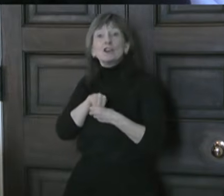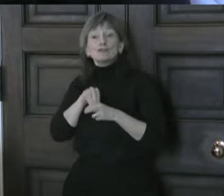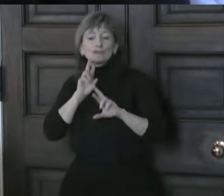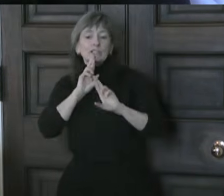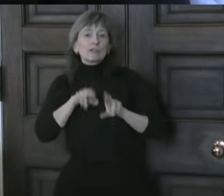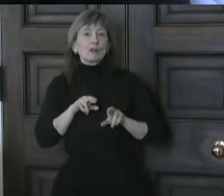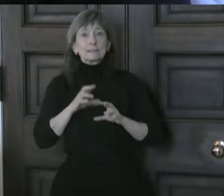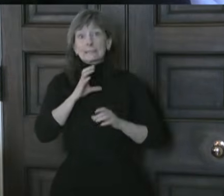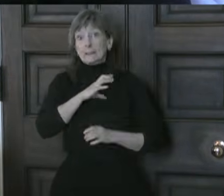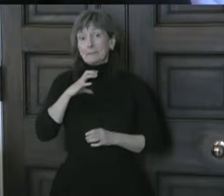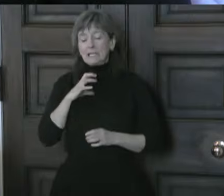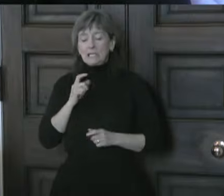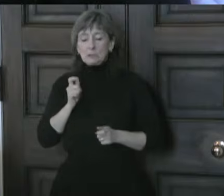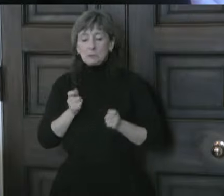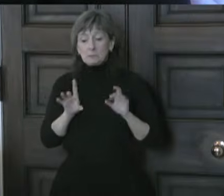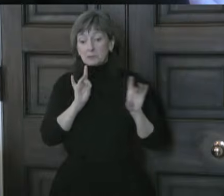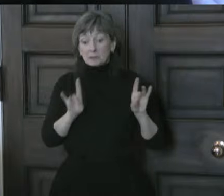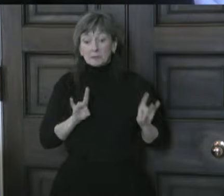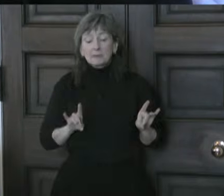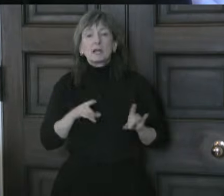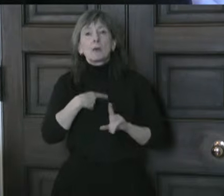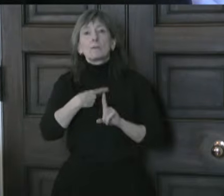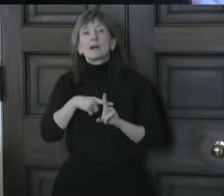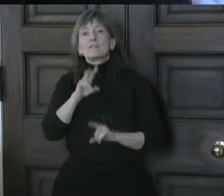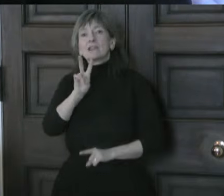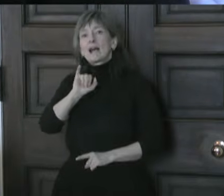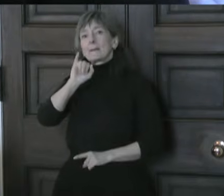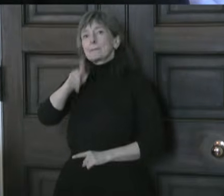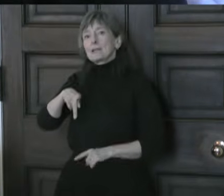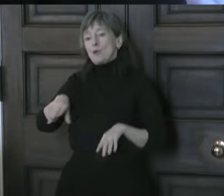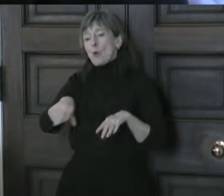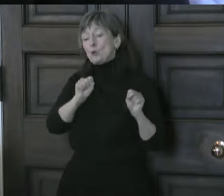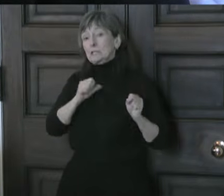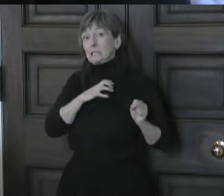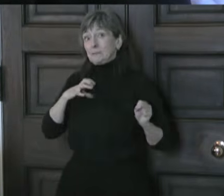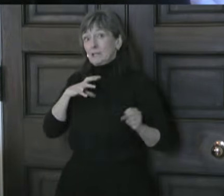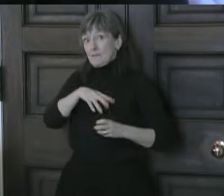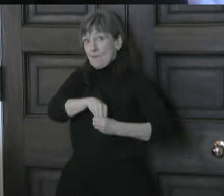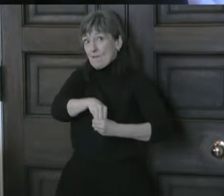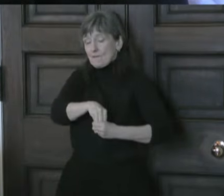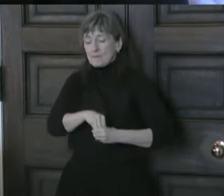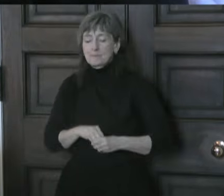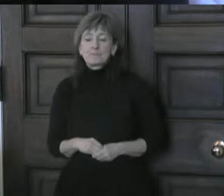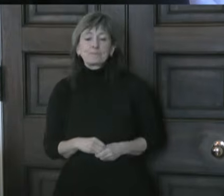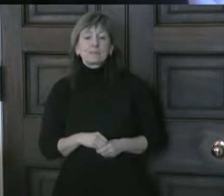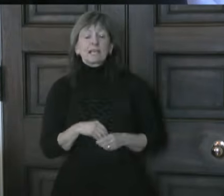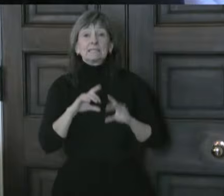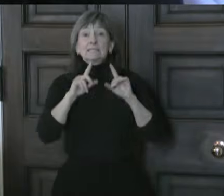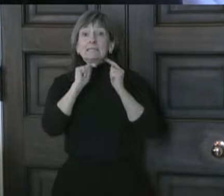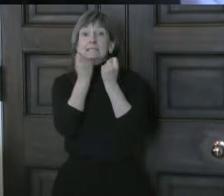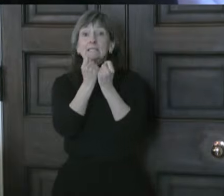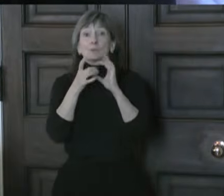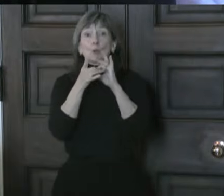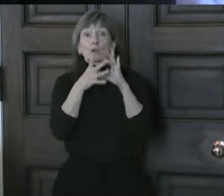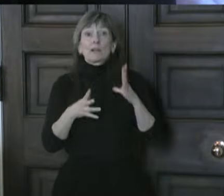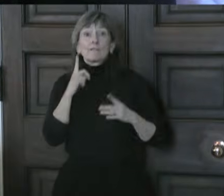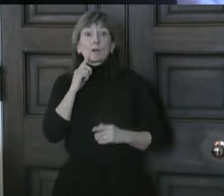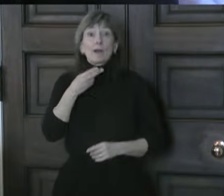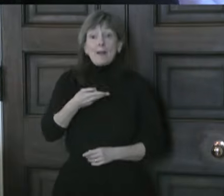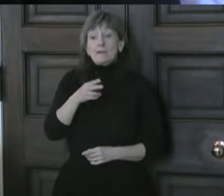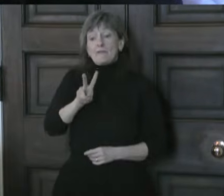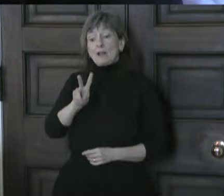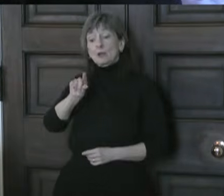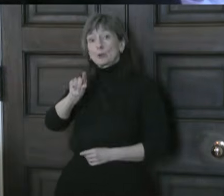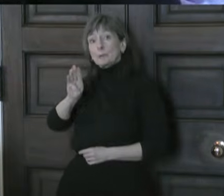committee, and later chairing the VIP Hostess Committee. She was the team coordinator for the Happy Valley Goose Bay team